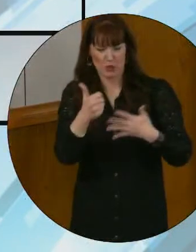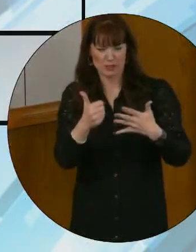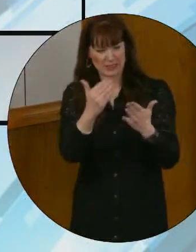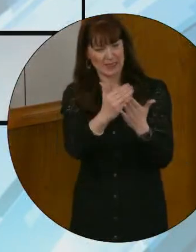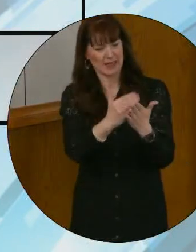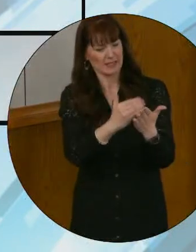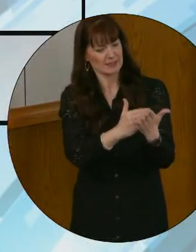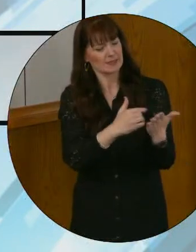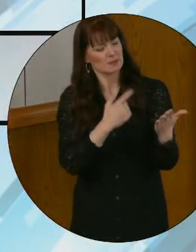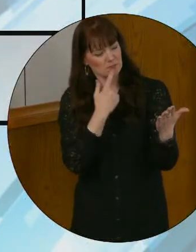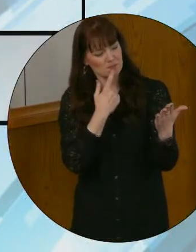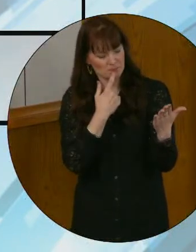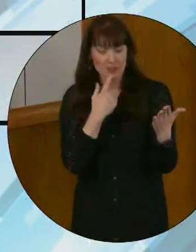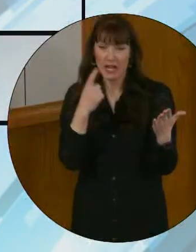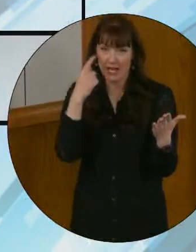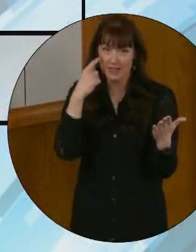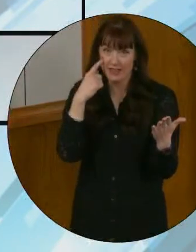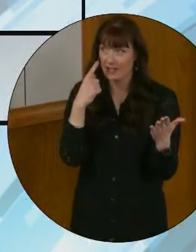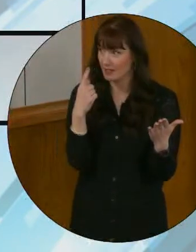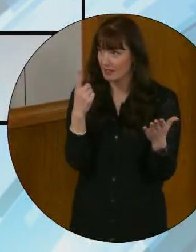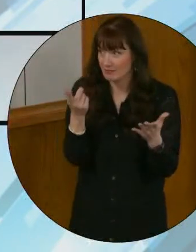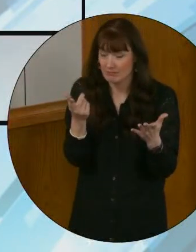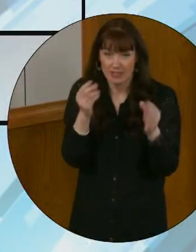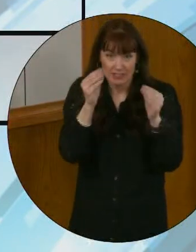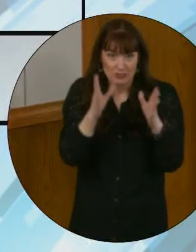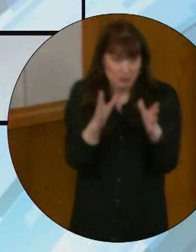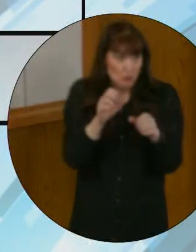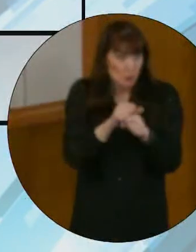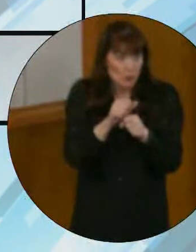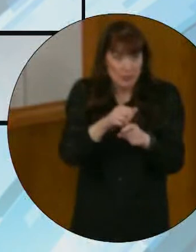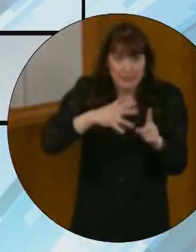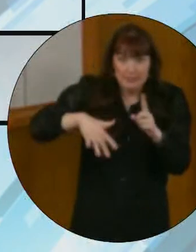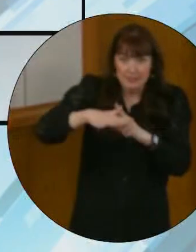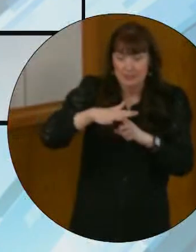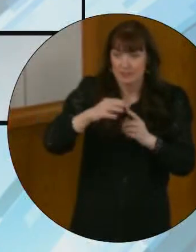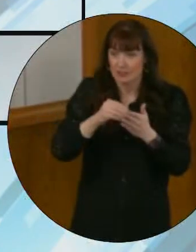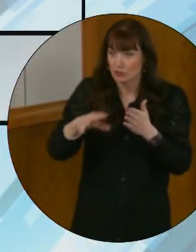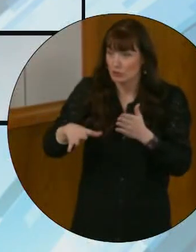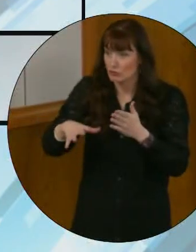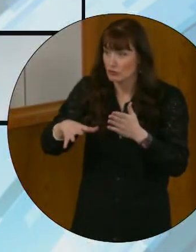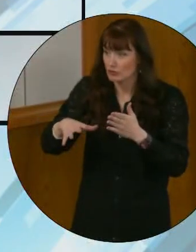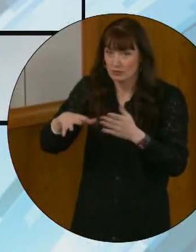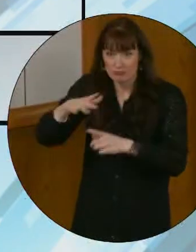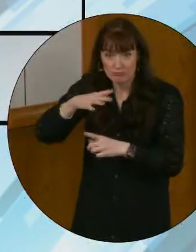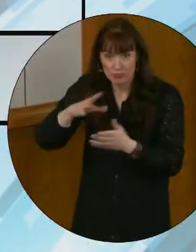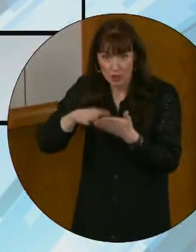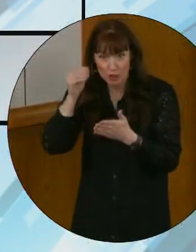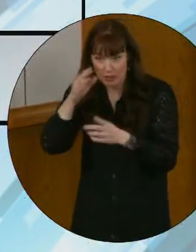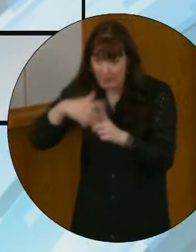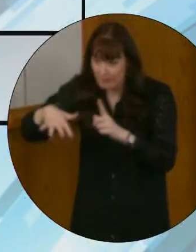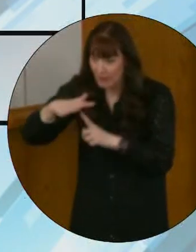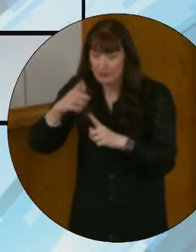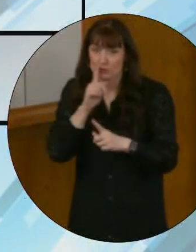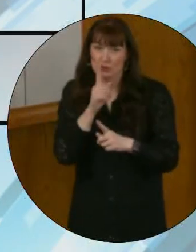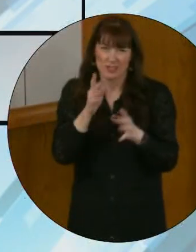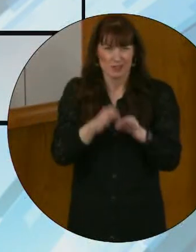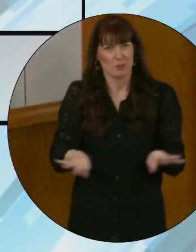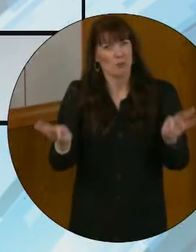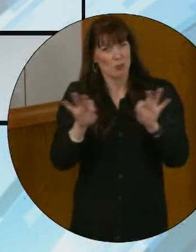I think an educator's working conditions is a student's learning condition. So I feel like that's very